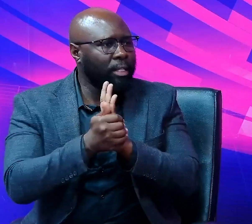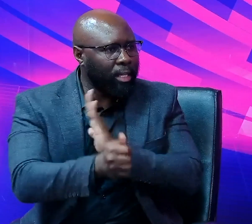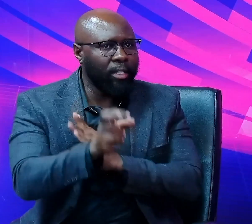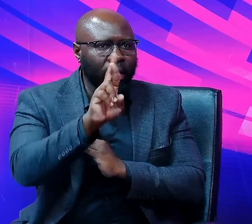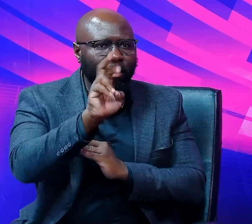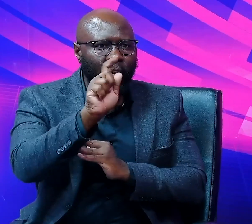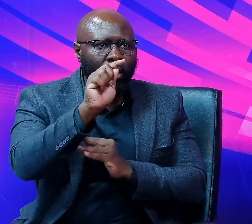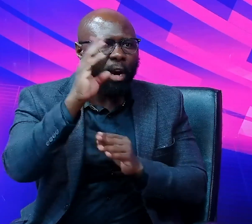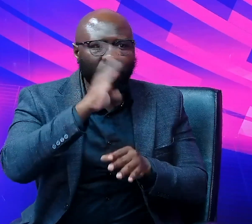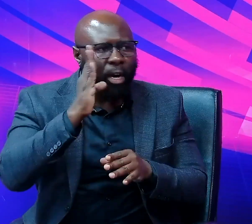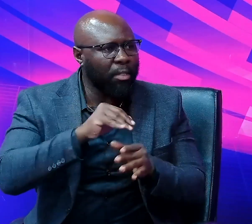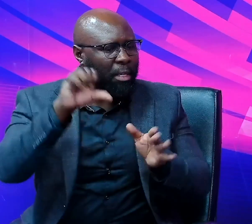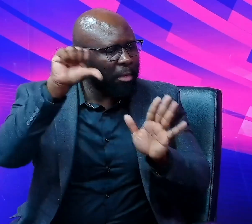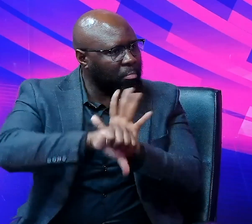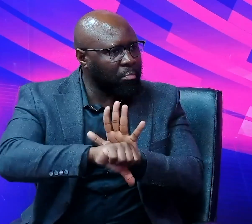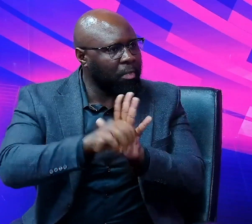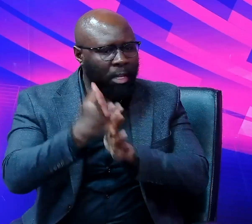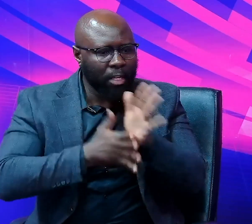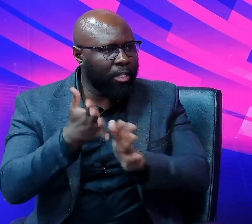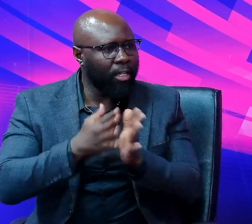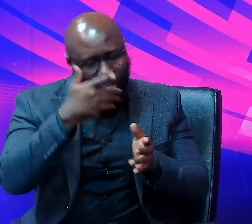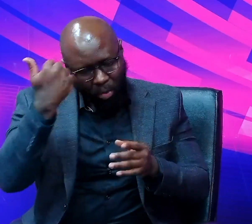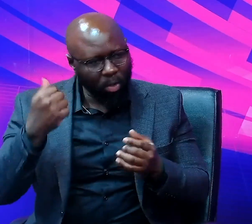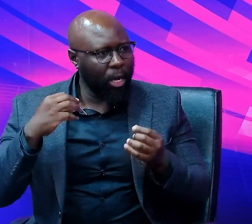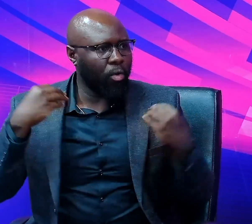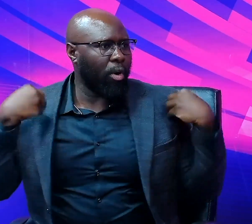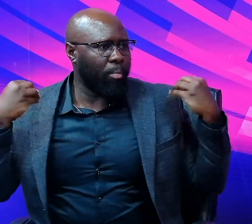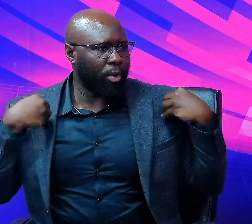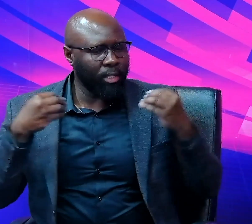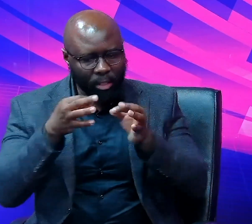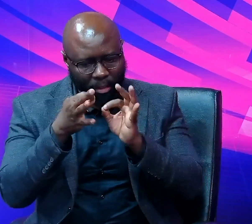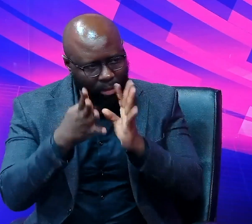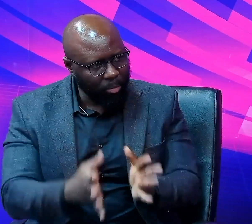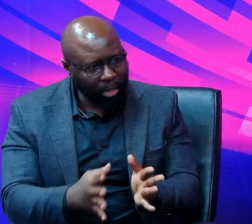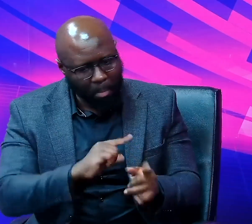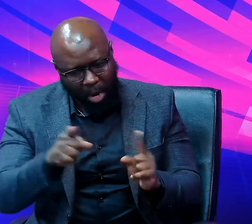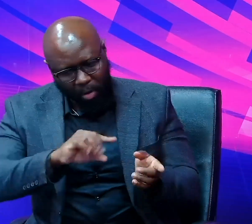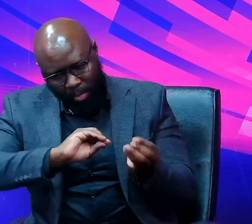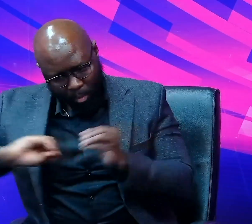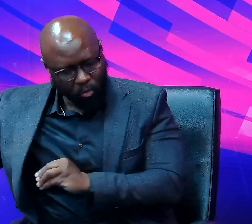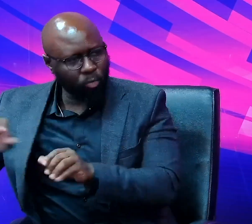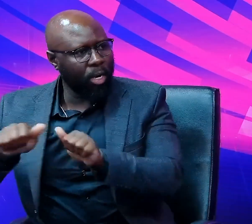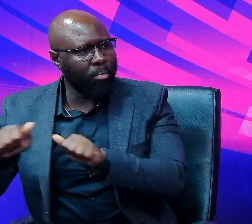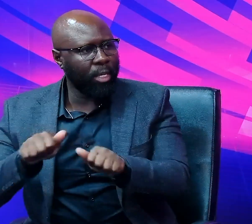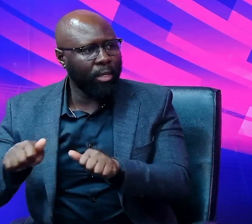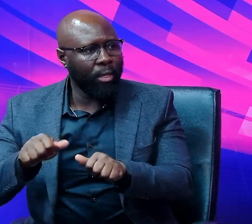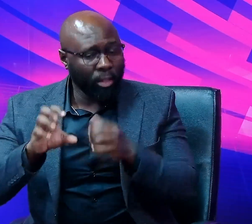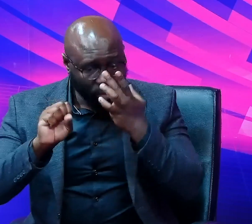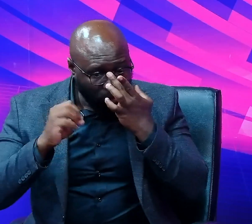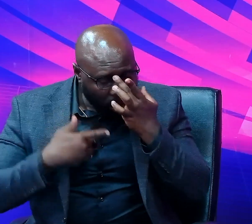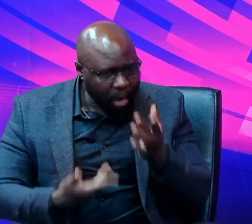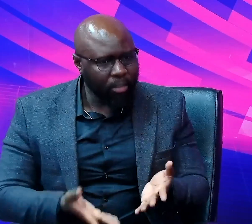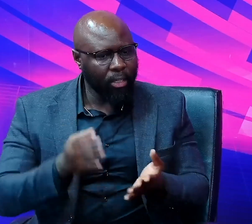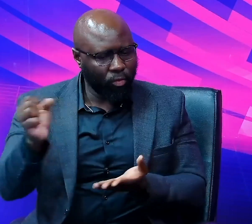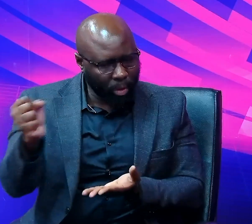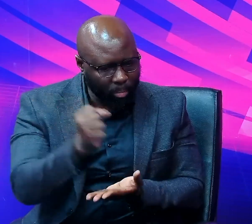some other roles. And now their skills have expired. They cannot be able to sign because they're not practicing and they're not signing and all that because they've